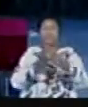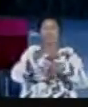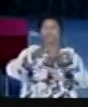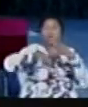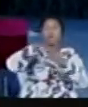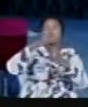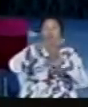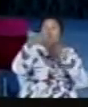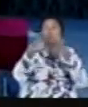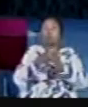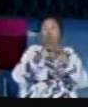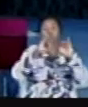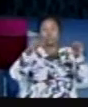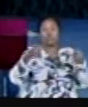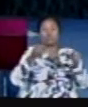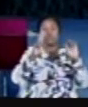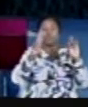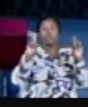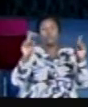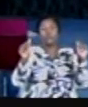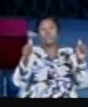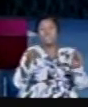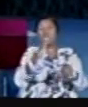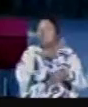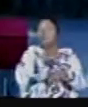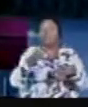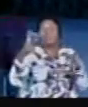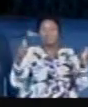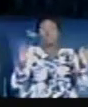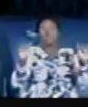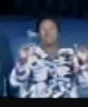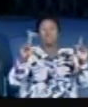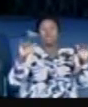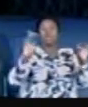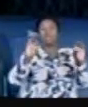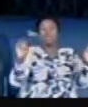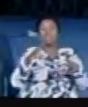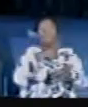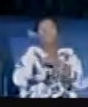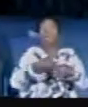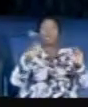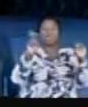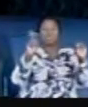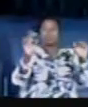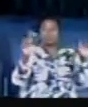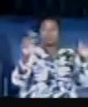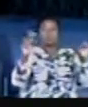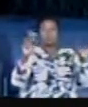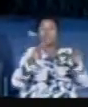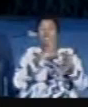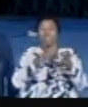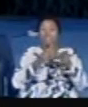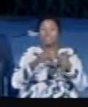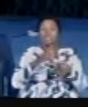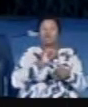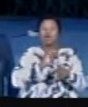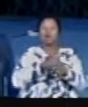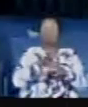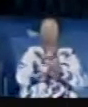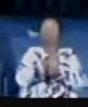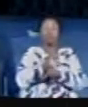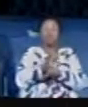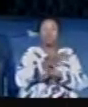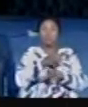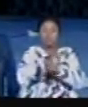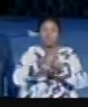and Samaria, and were edified, walking in the fear of the Lord, not wanting